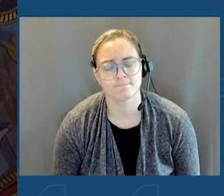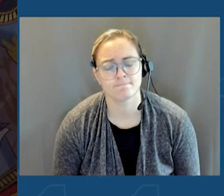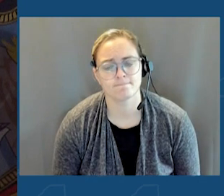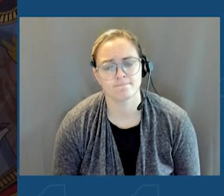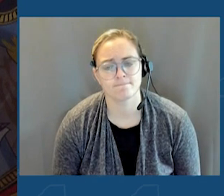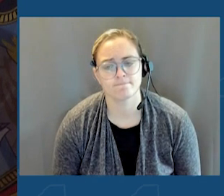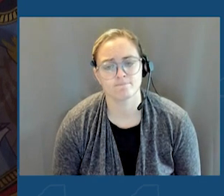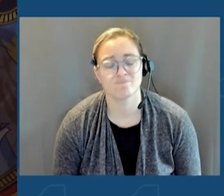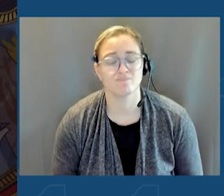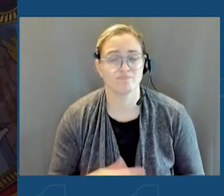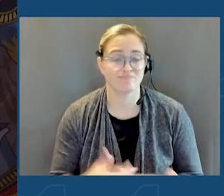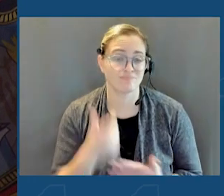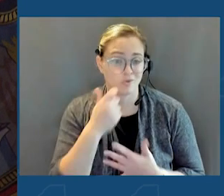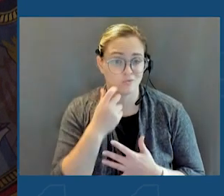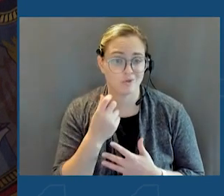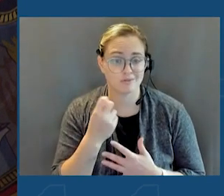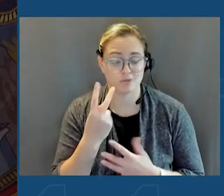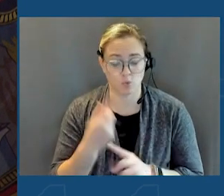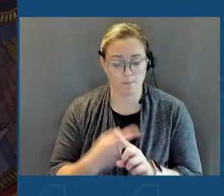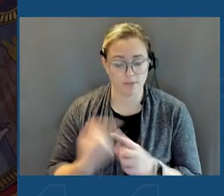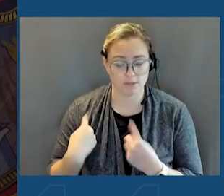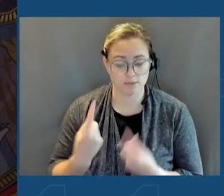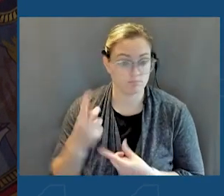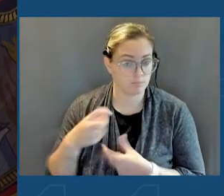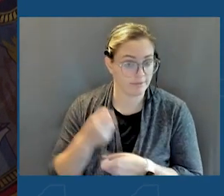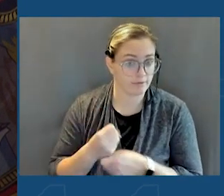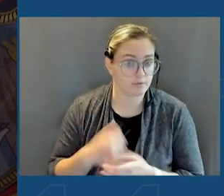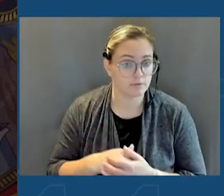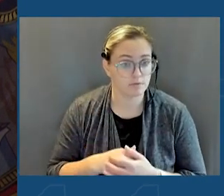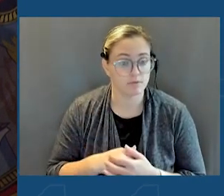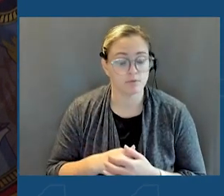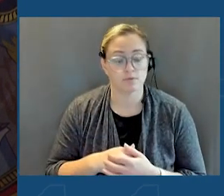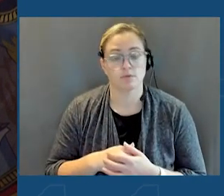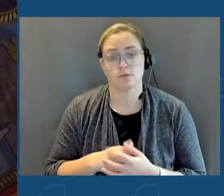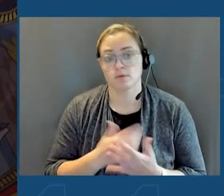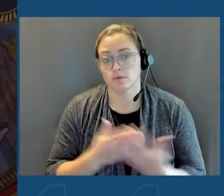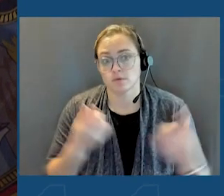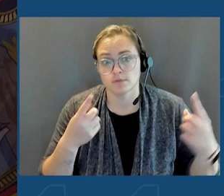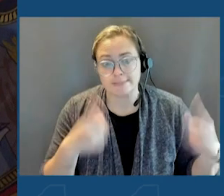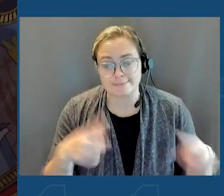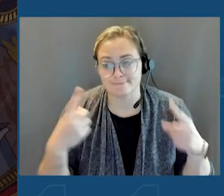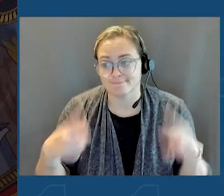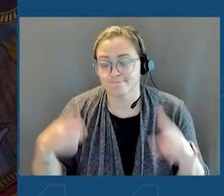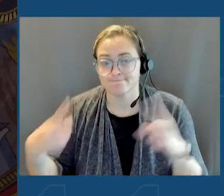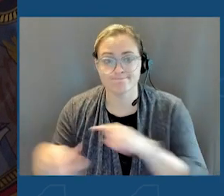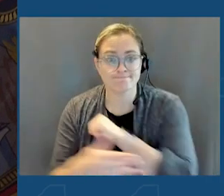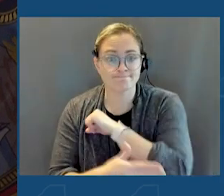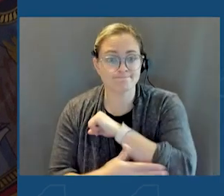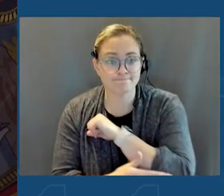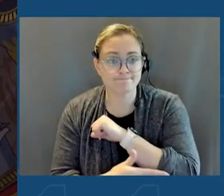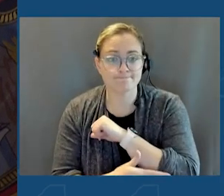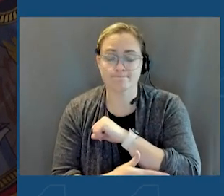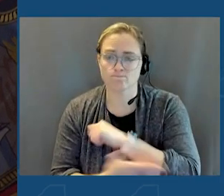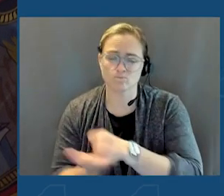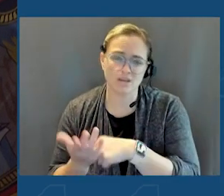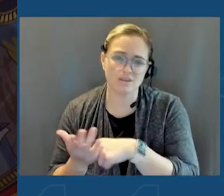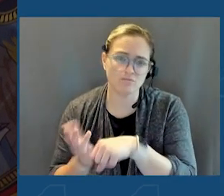Over the last 12 months, extreme forces across this country have pushed so hard,